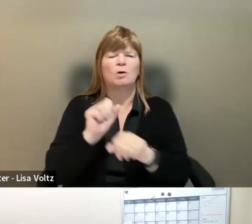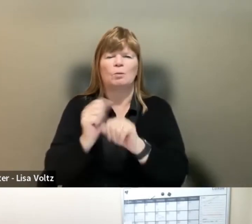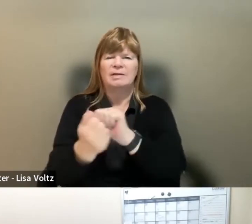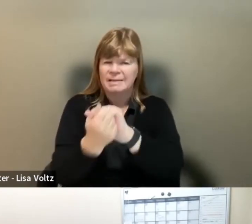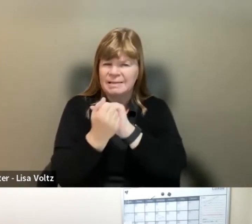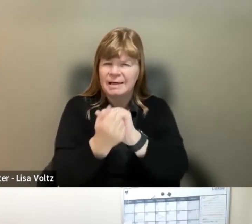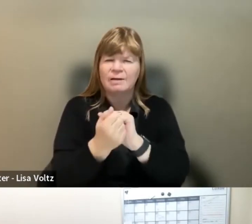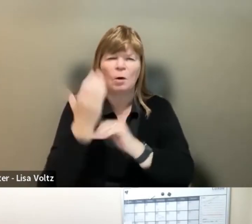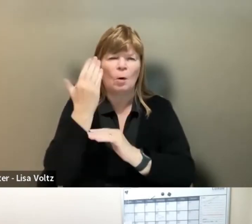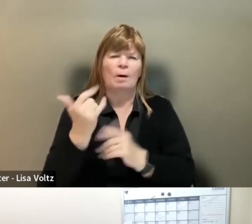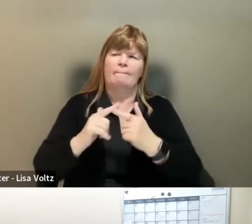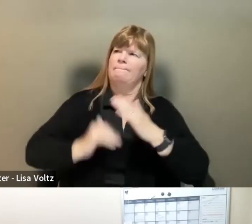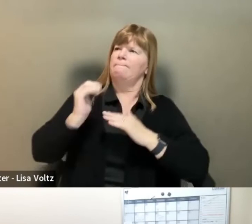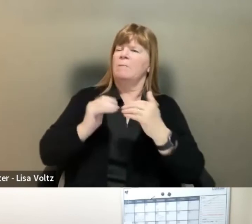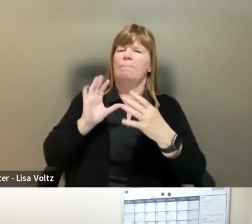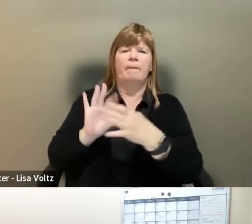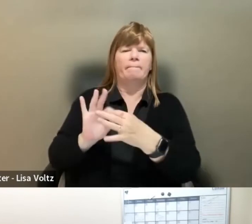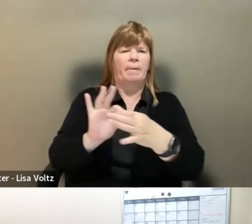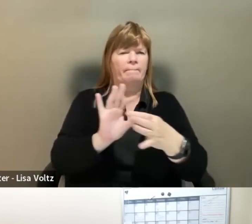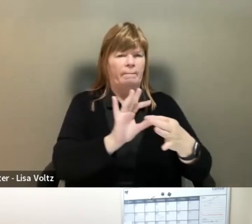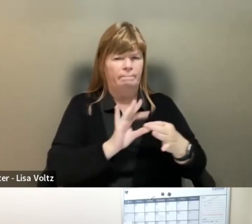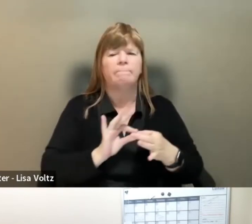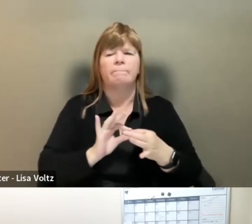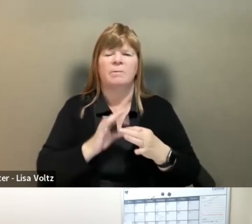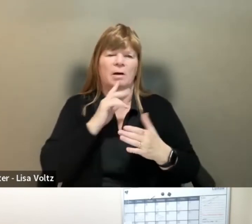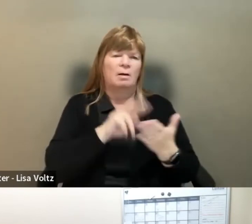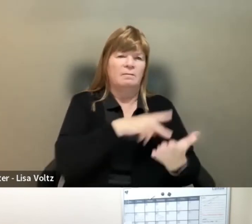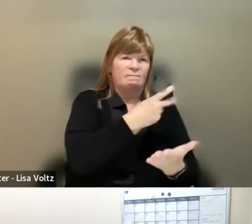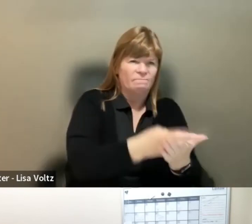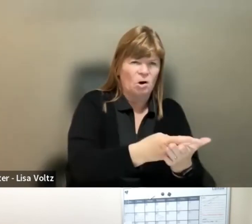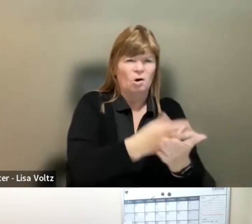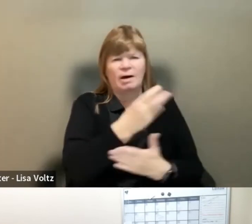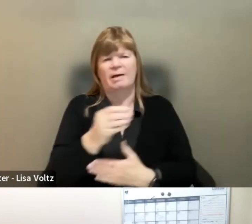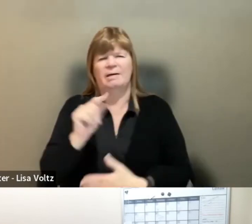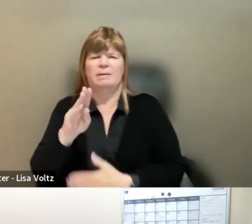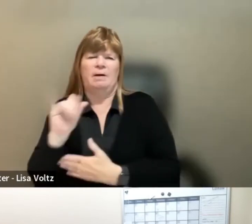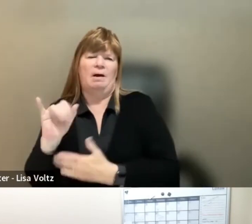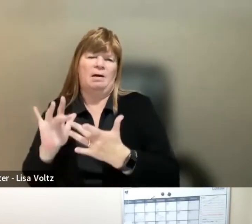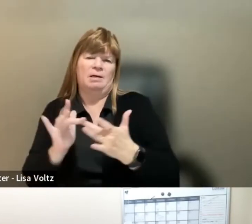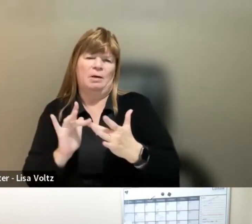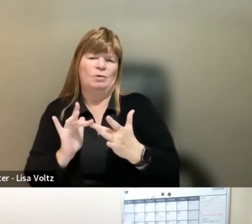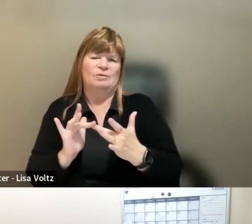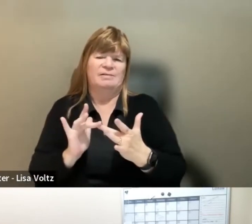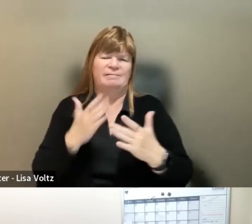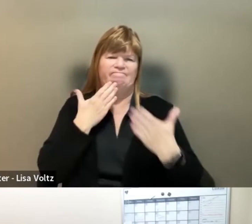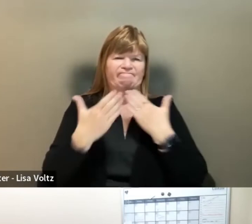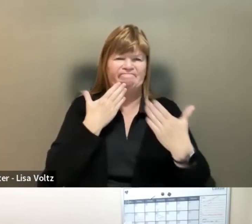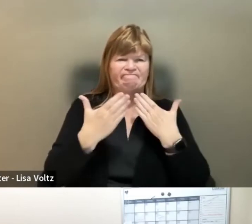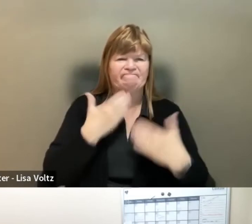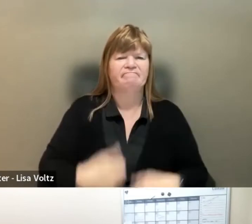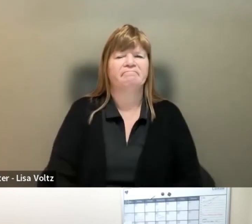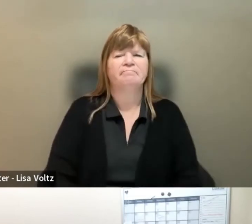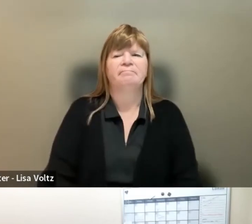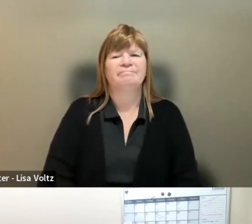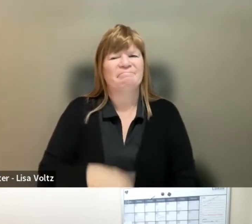to build the connections between the falls and the TBI networks. So thank you so much, Rebecca.